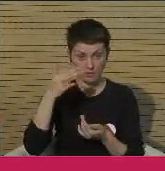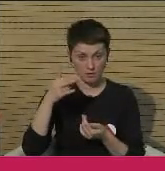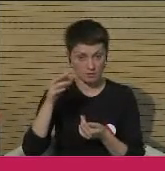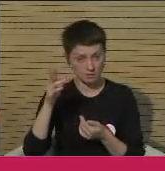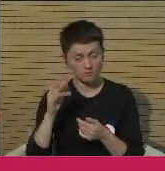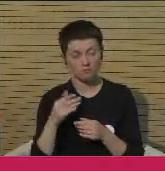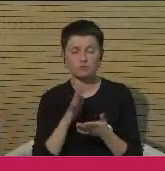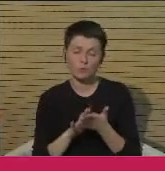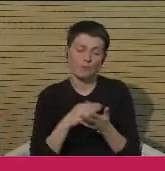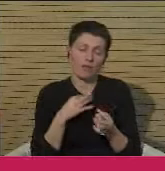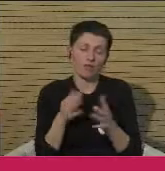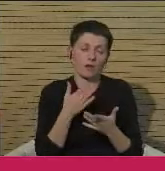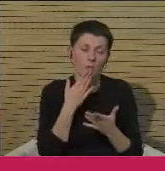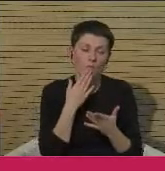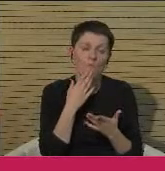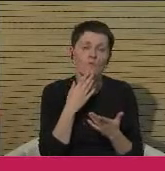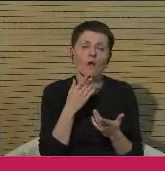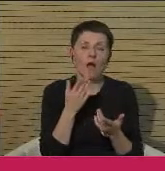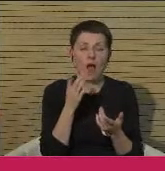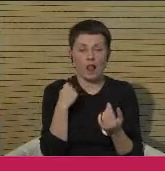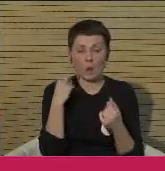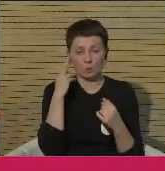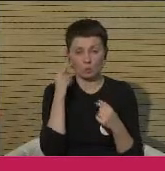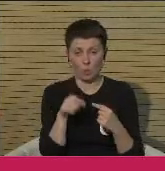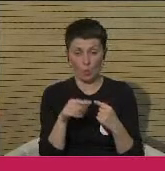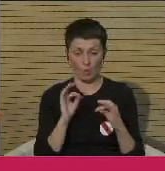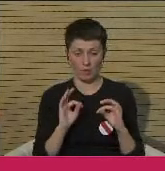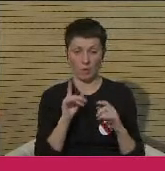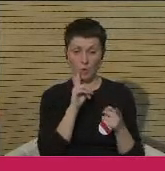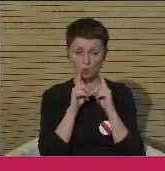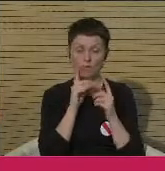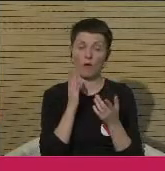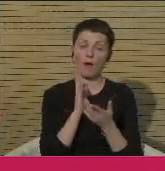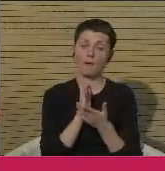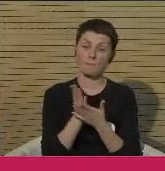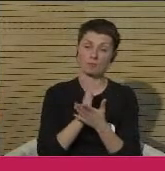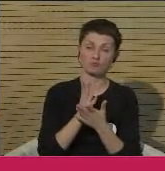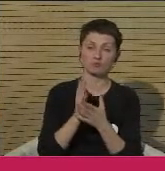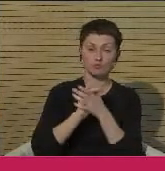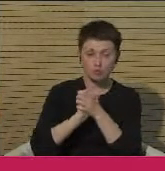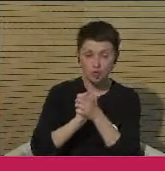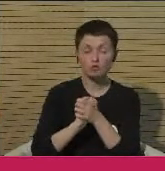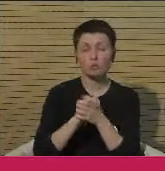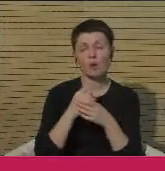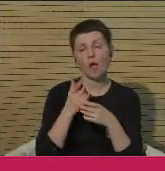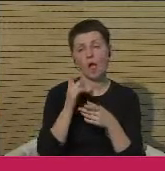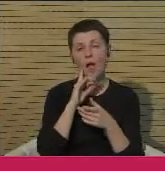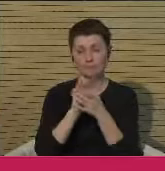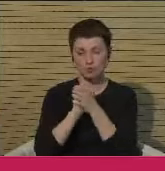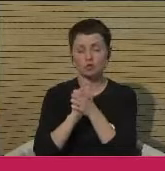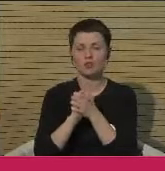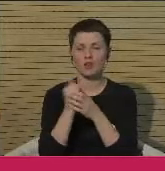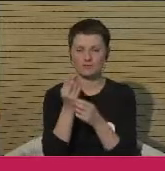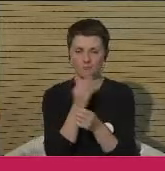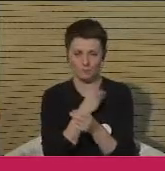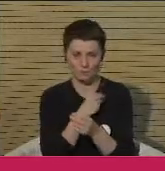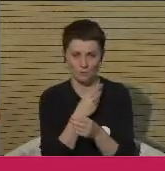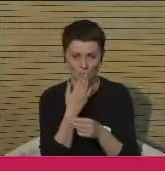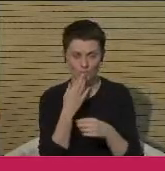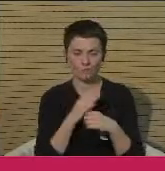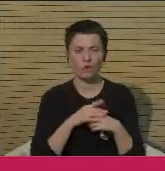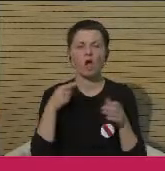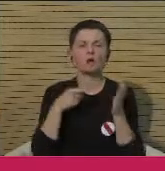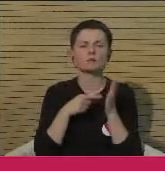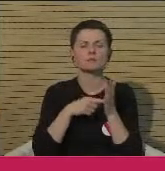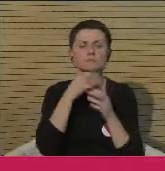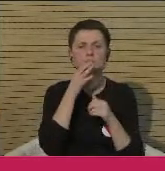everybody moves to Minsk? I don't think this is the way. Well, I'm sorry if I'm too